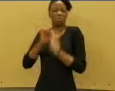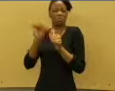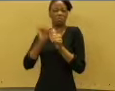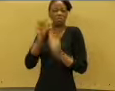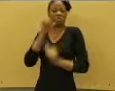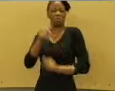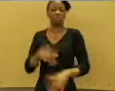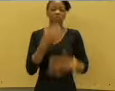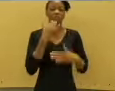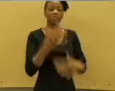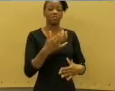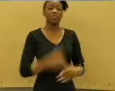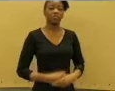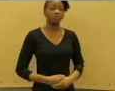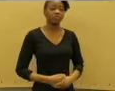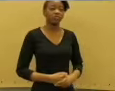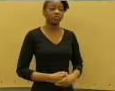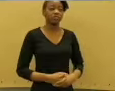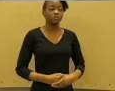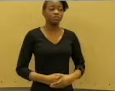Thank you.